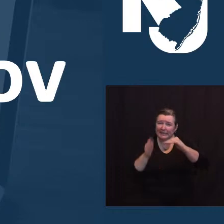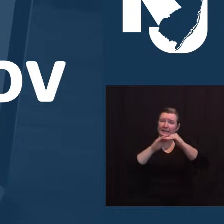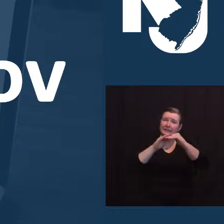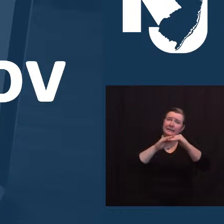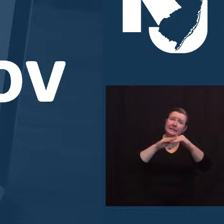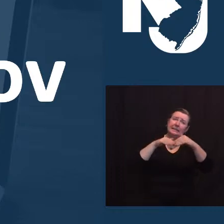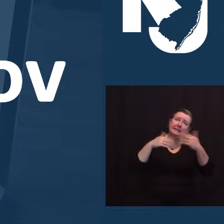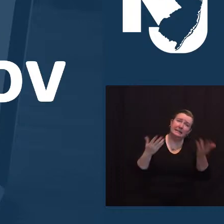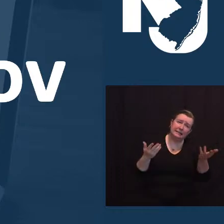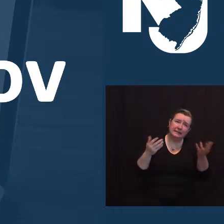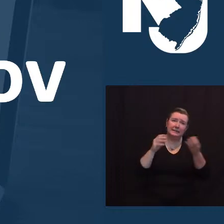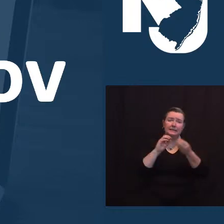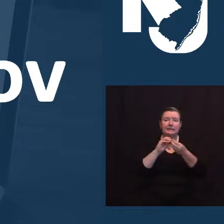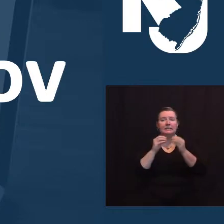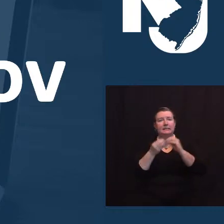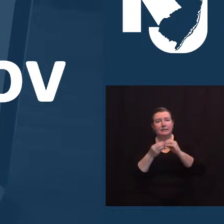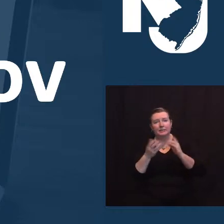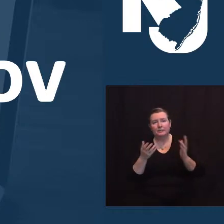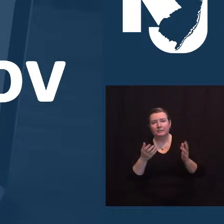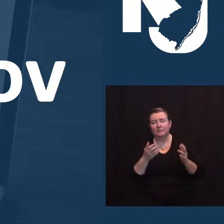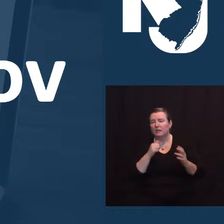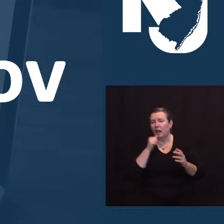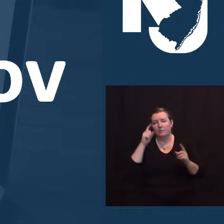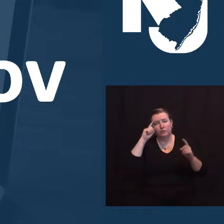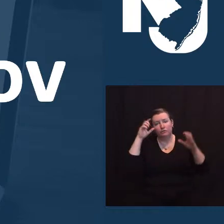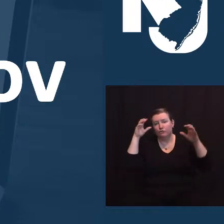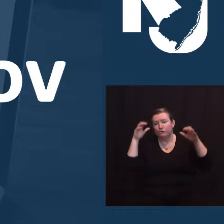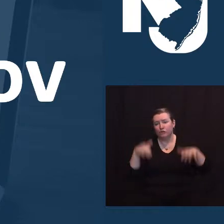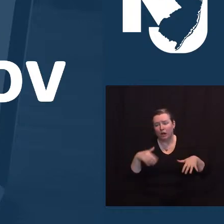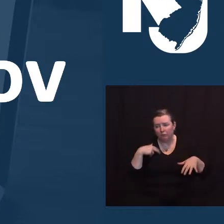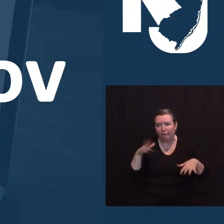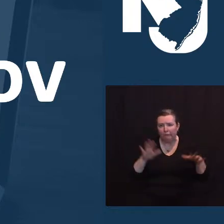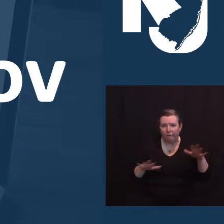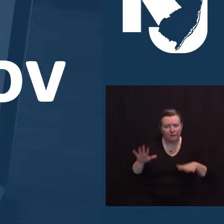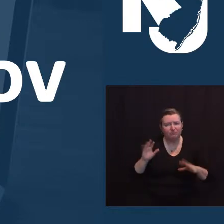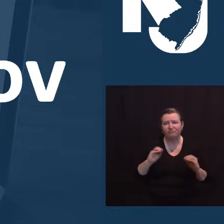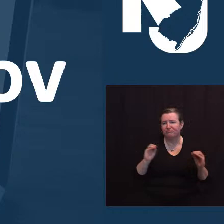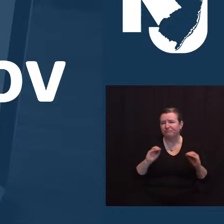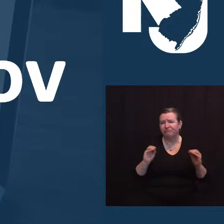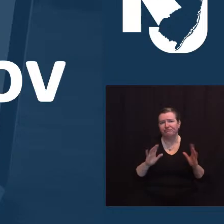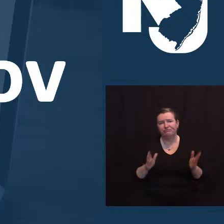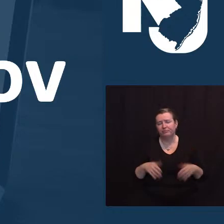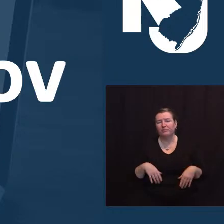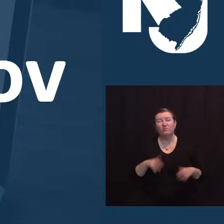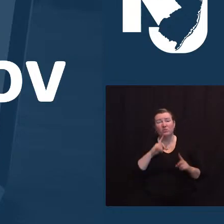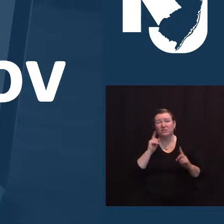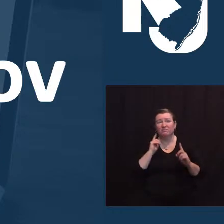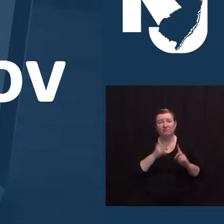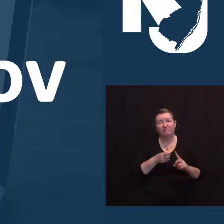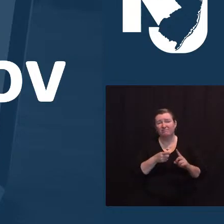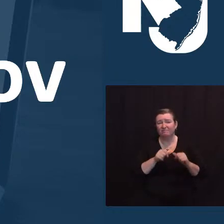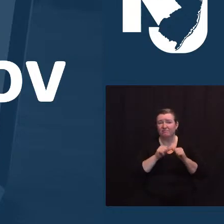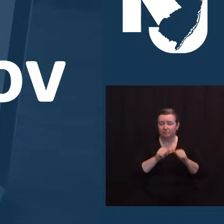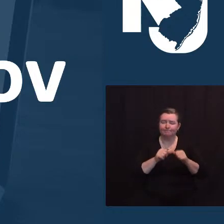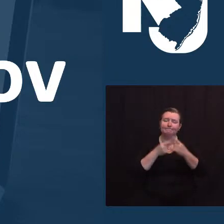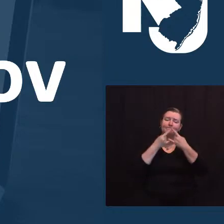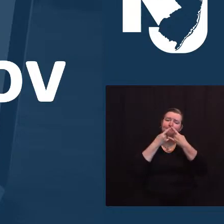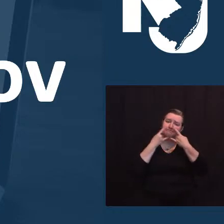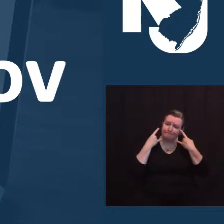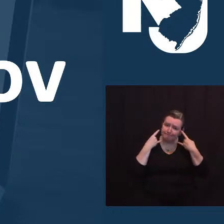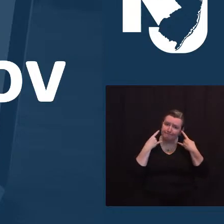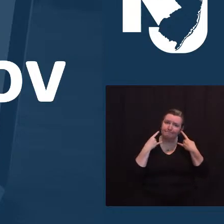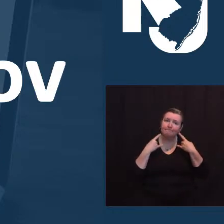not shocking. But more than anything, they speak to our need to keep wearing our masks, keeping